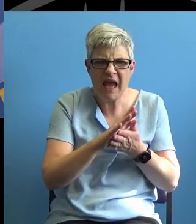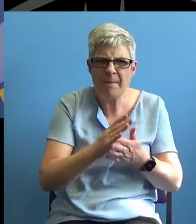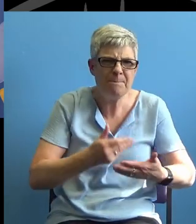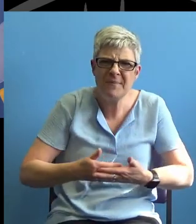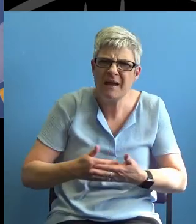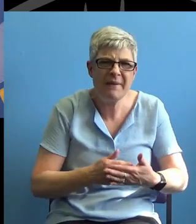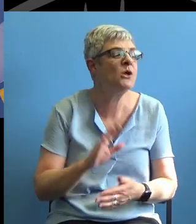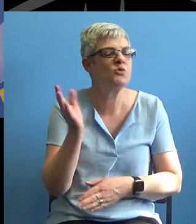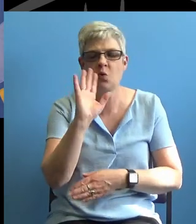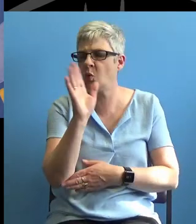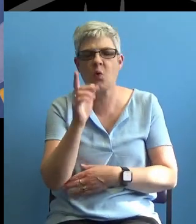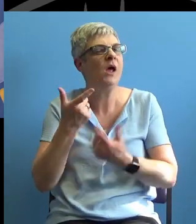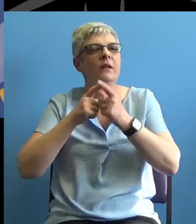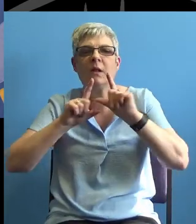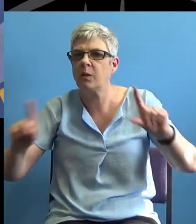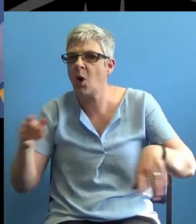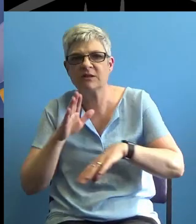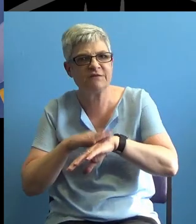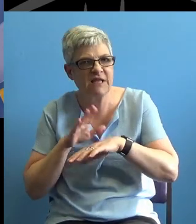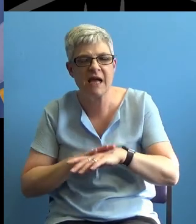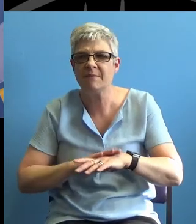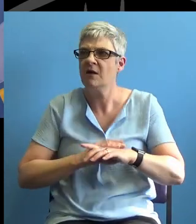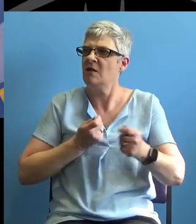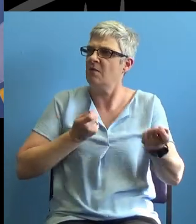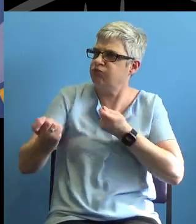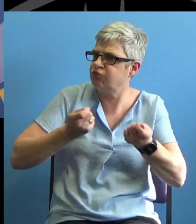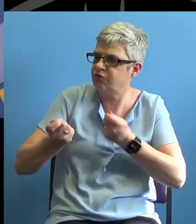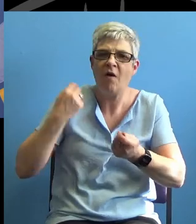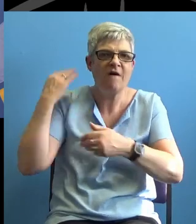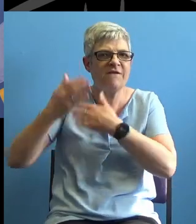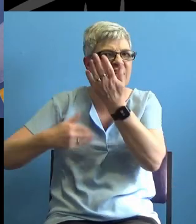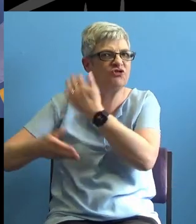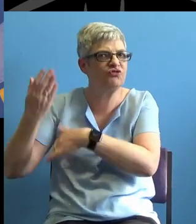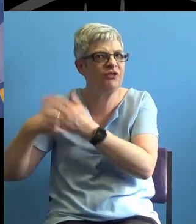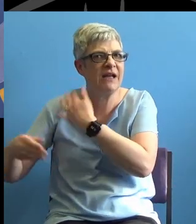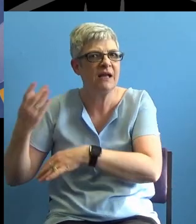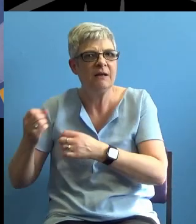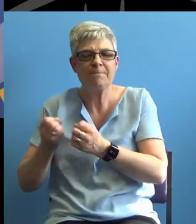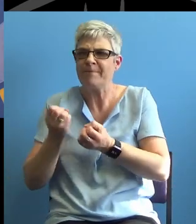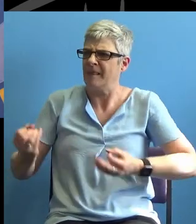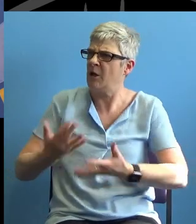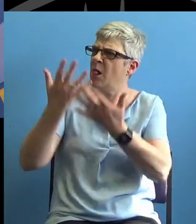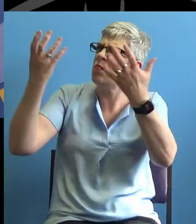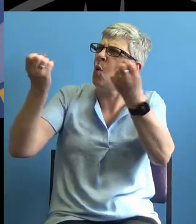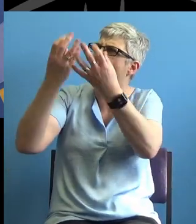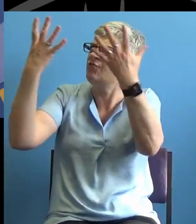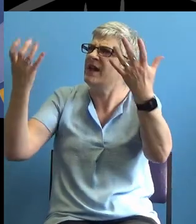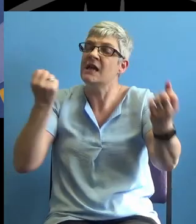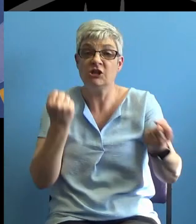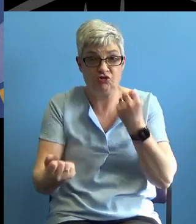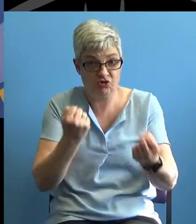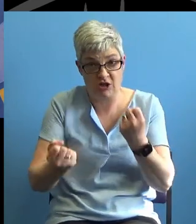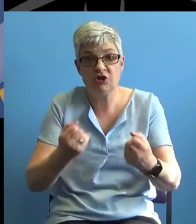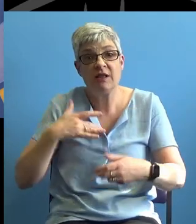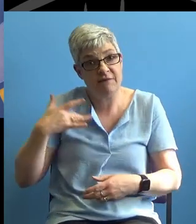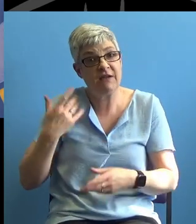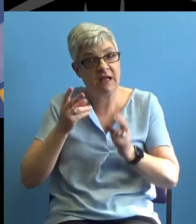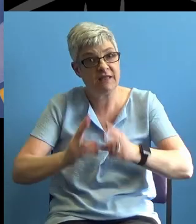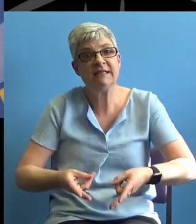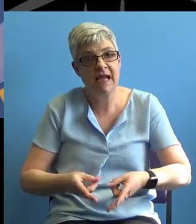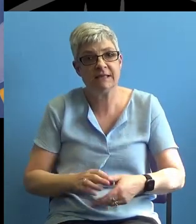come as the Lord of time, come as the sovereign Lord over history. He would come in glory and judge the living and the